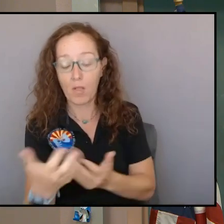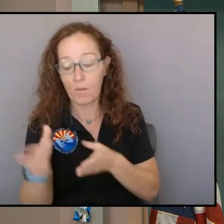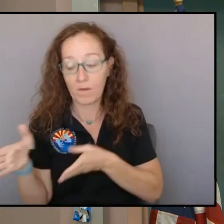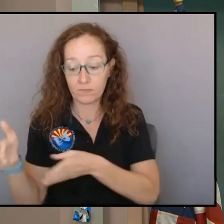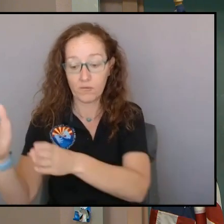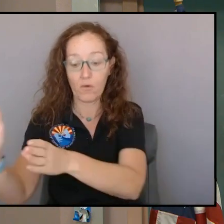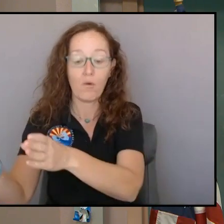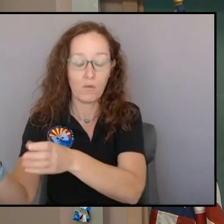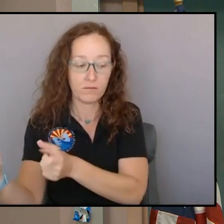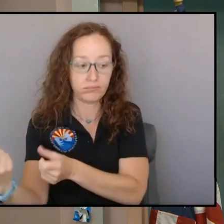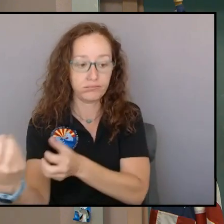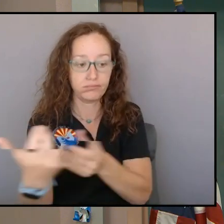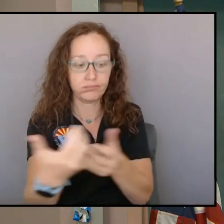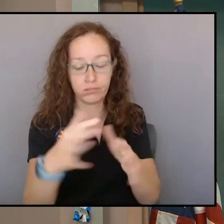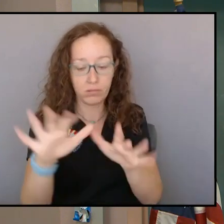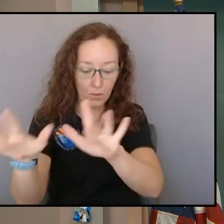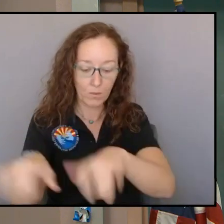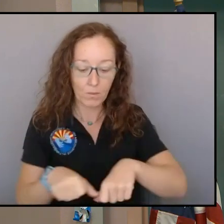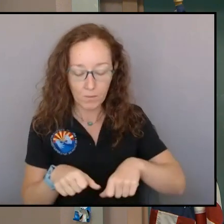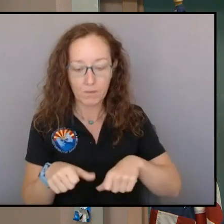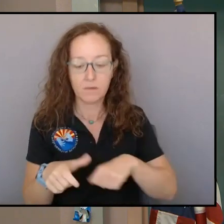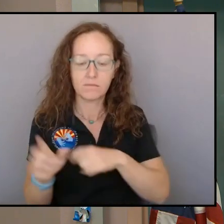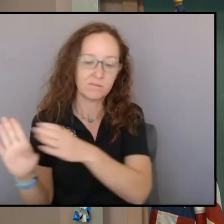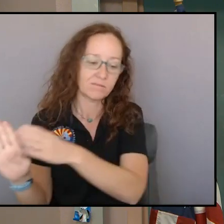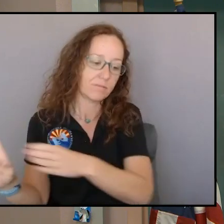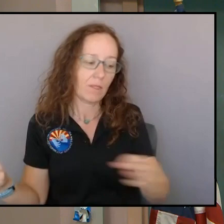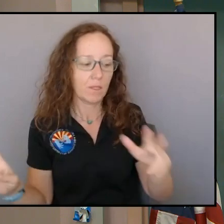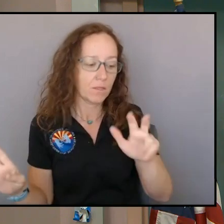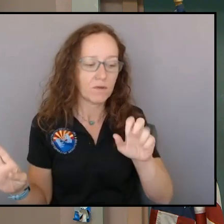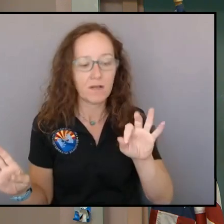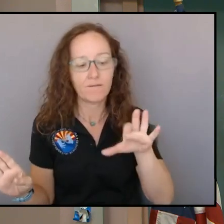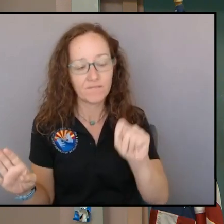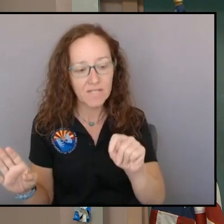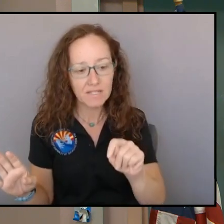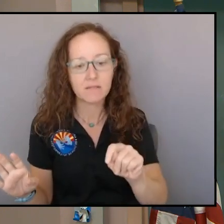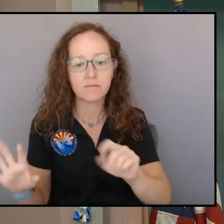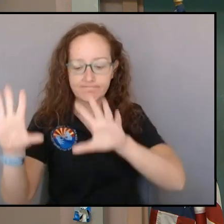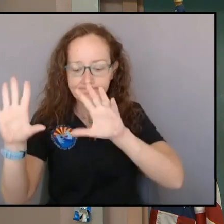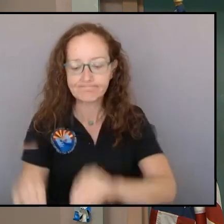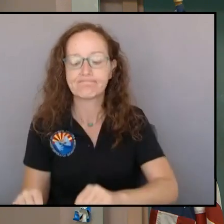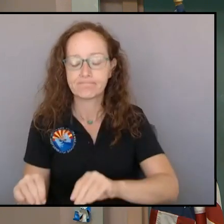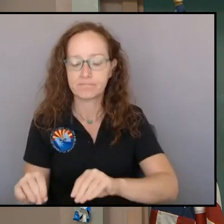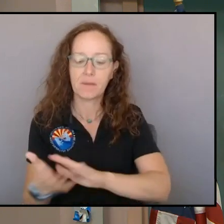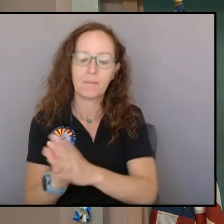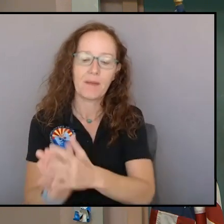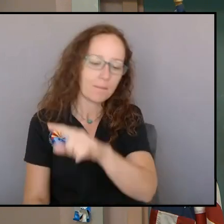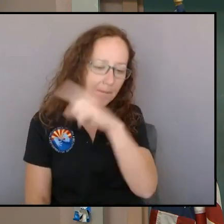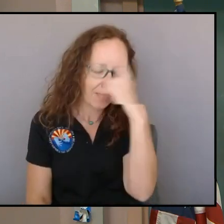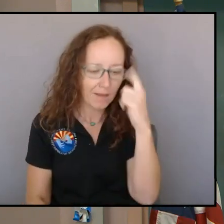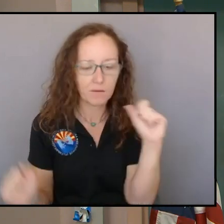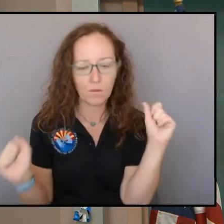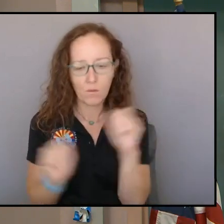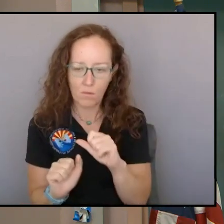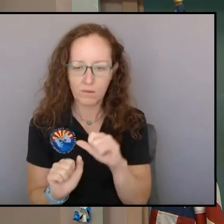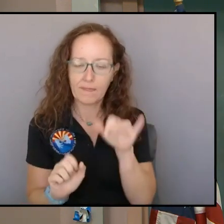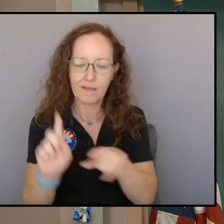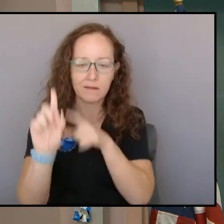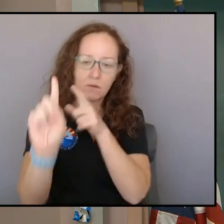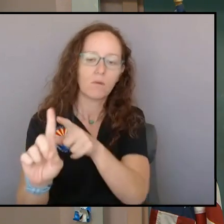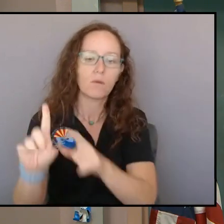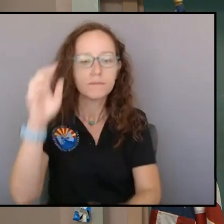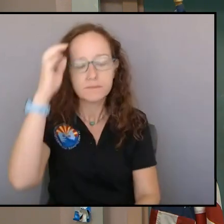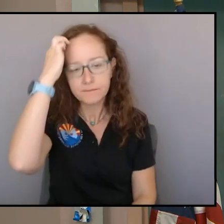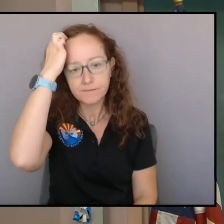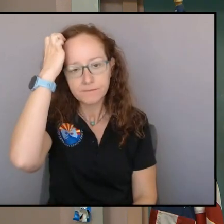hose, tools, extinguish the fire so it's completely cold and it turns into black. So that's our goal. So that's going to